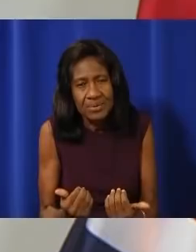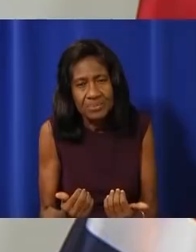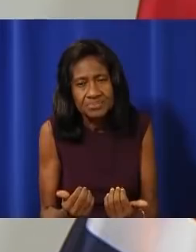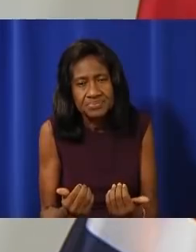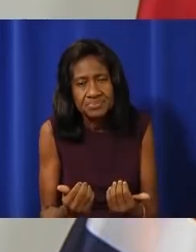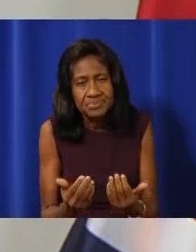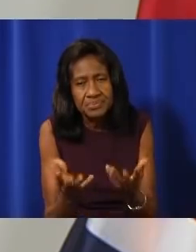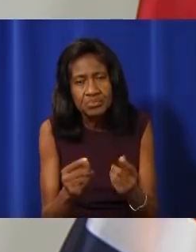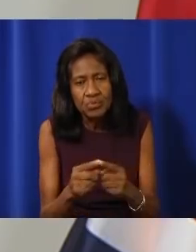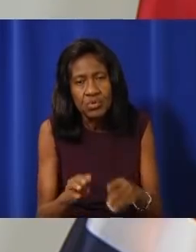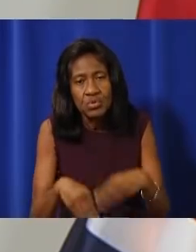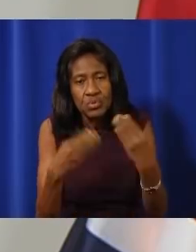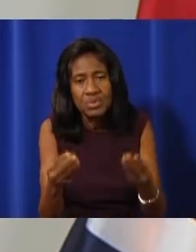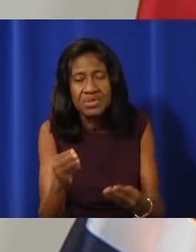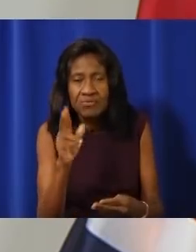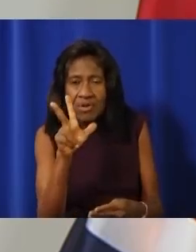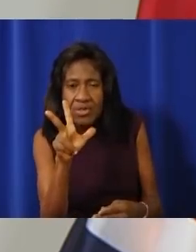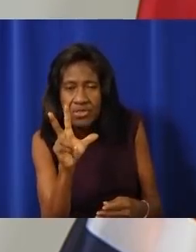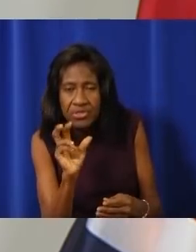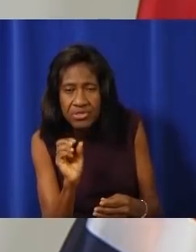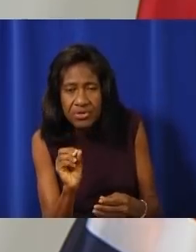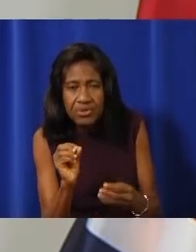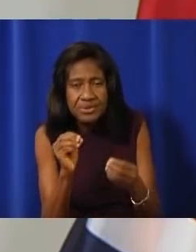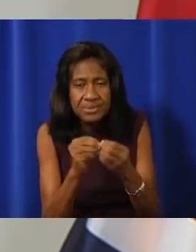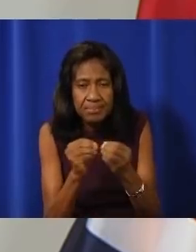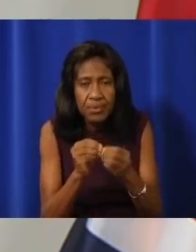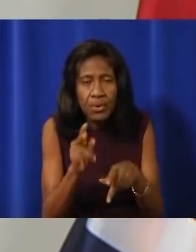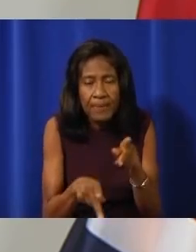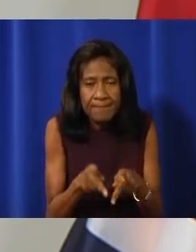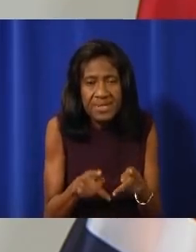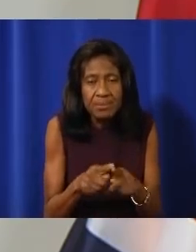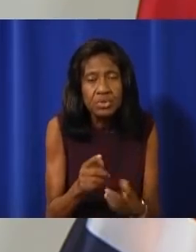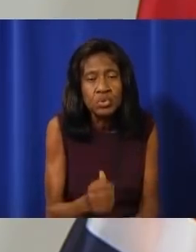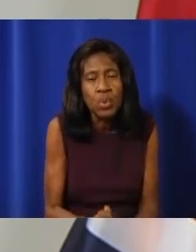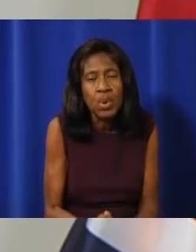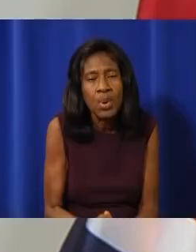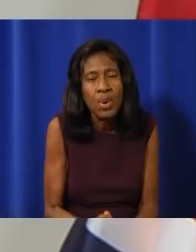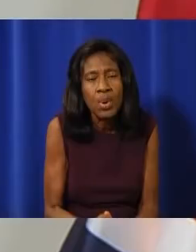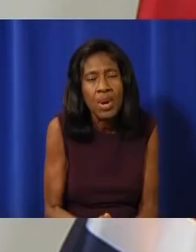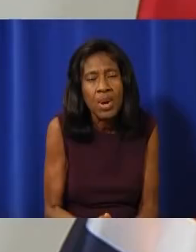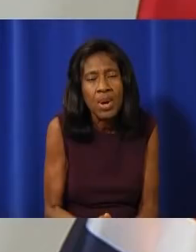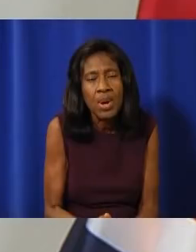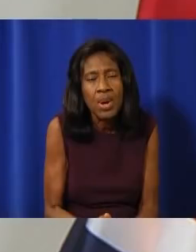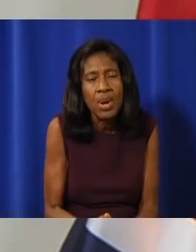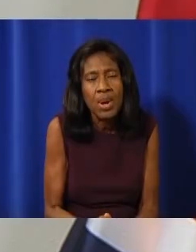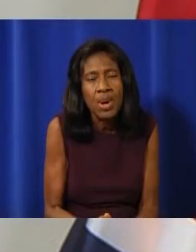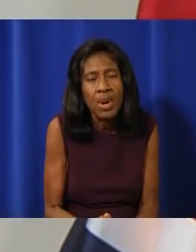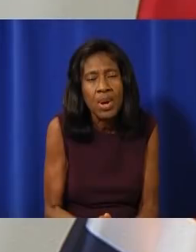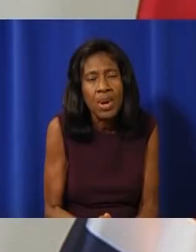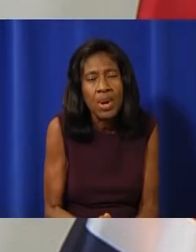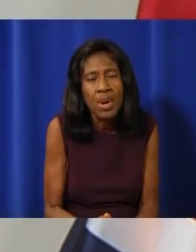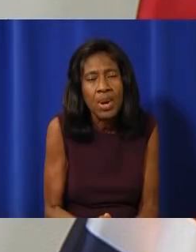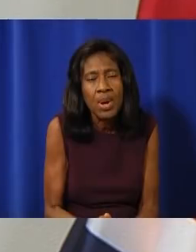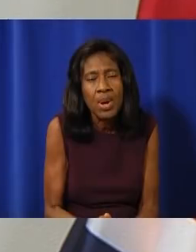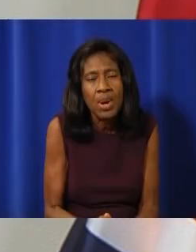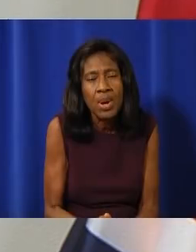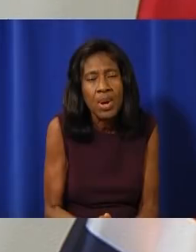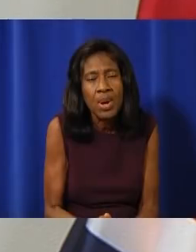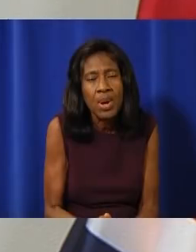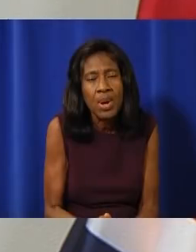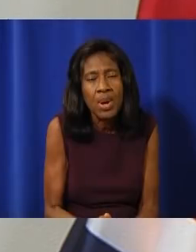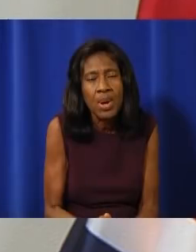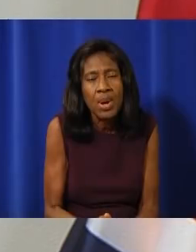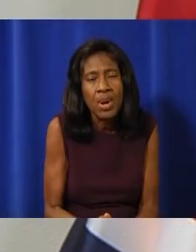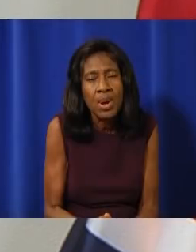30 persons in order to assist in that department so that we will have sufficient resources